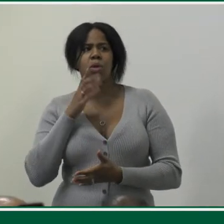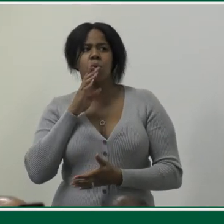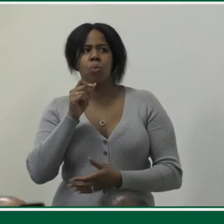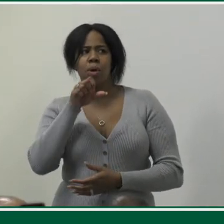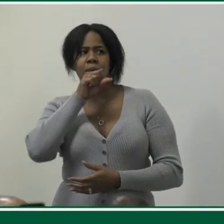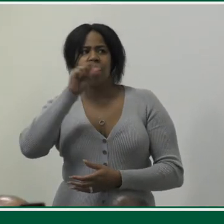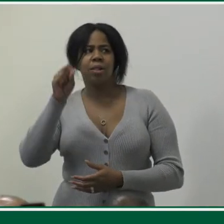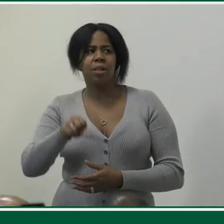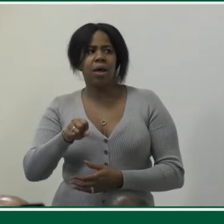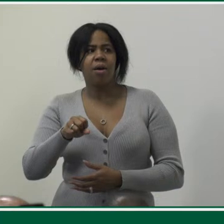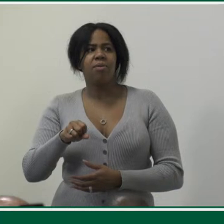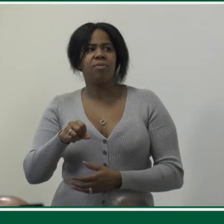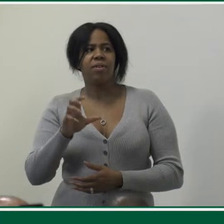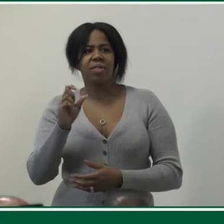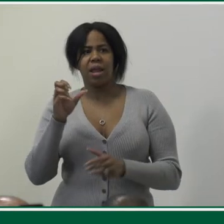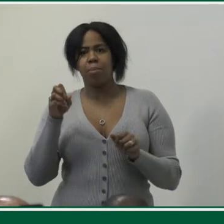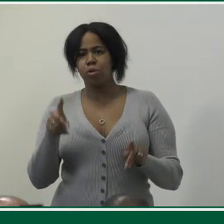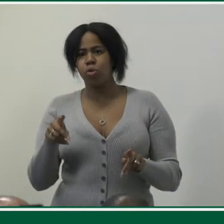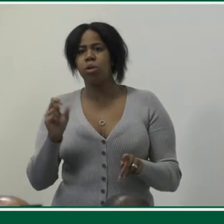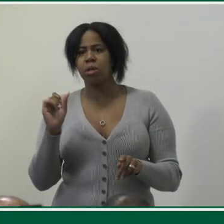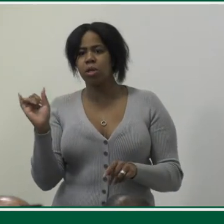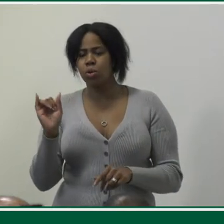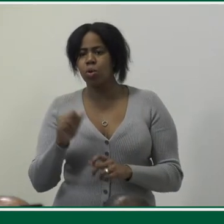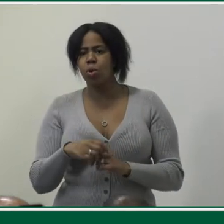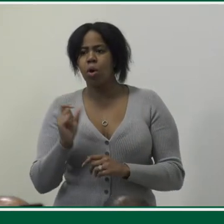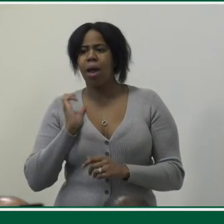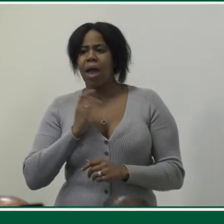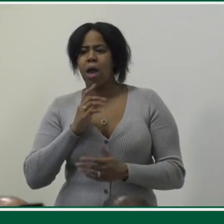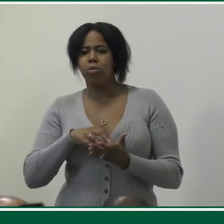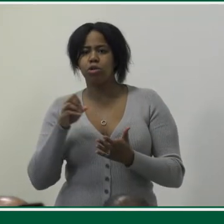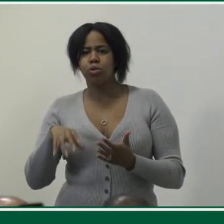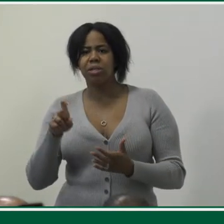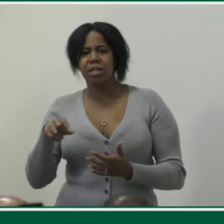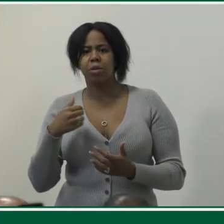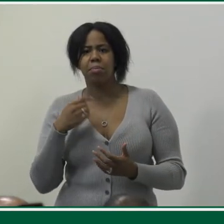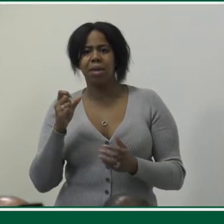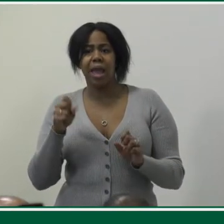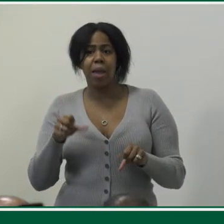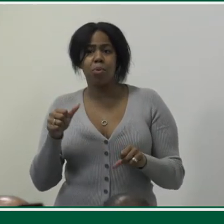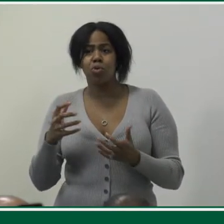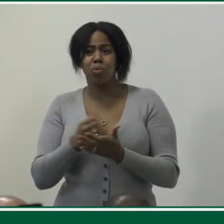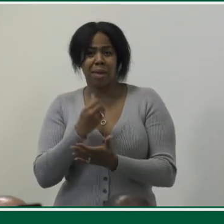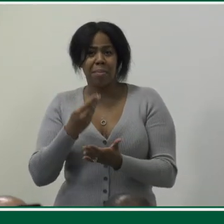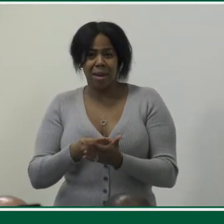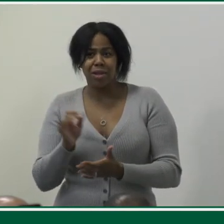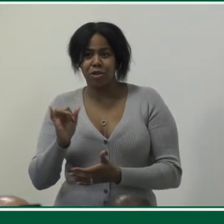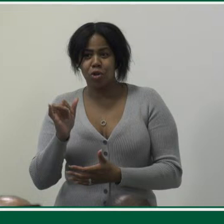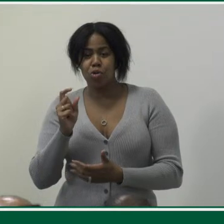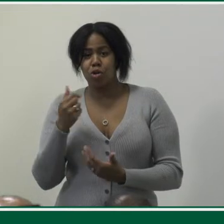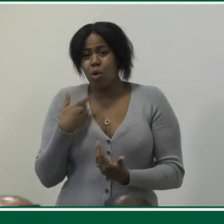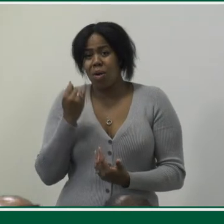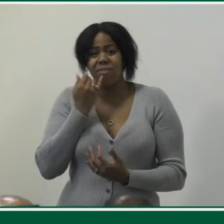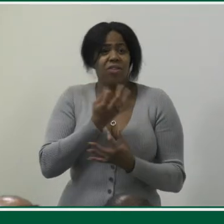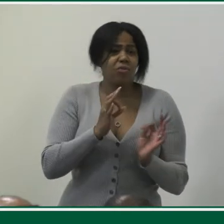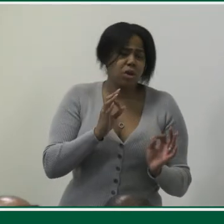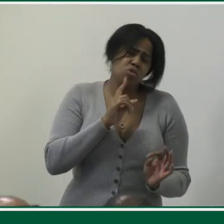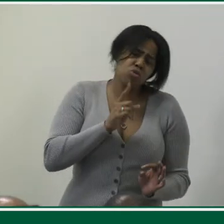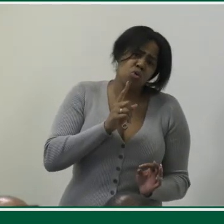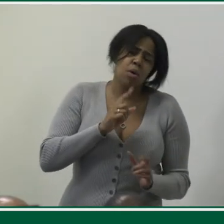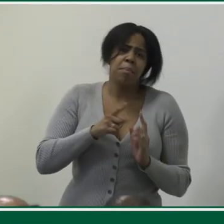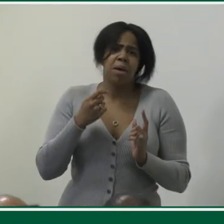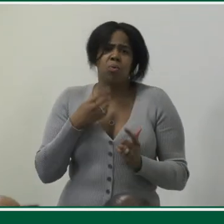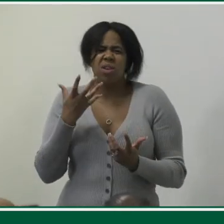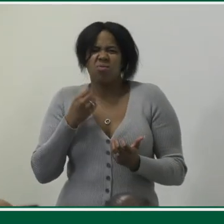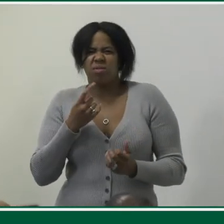the free stuff, but our students also need to be able to make it. And so we are looking for internships that can be offered to